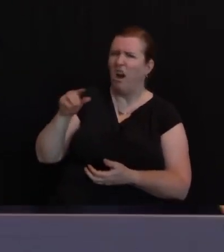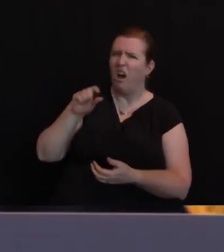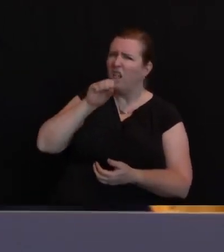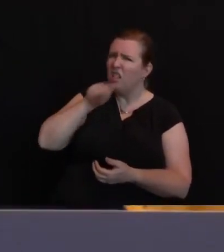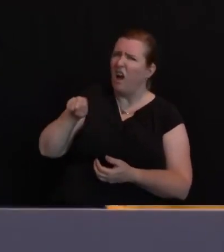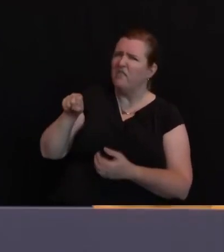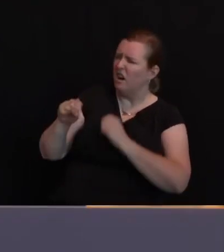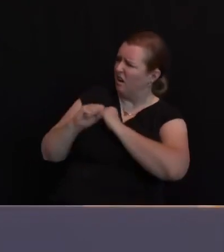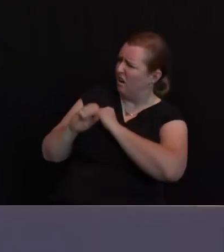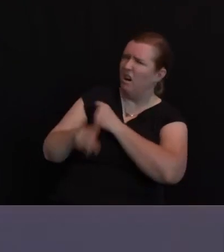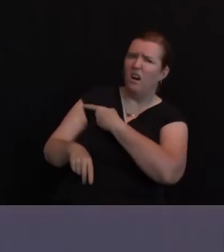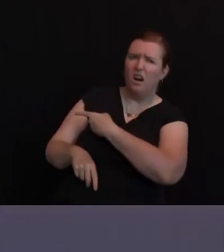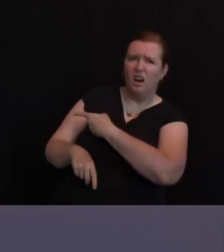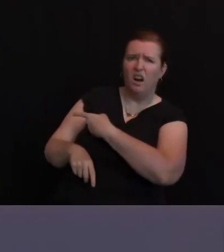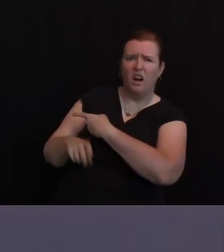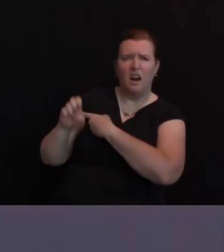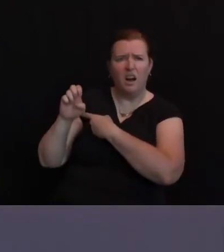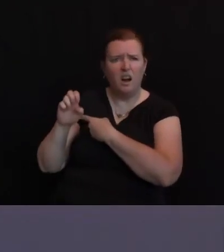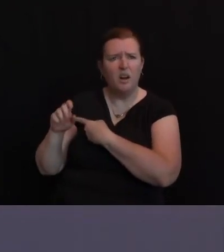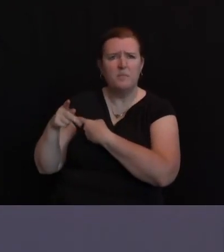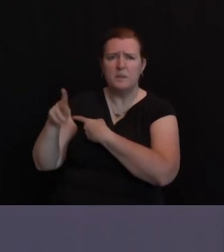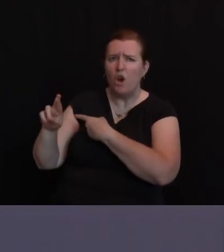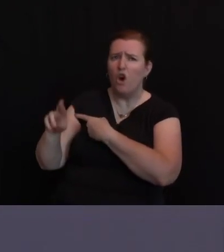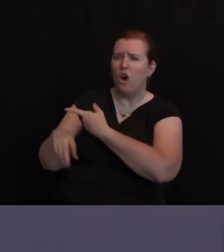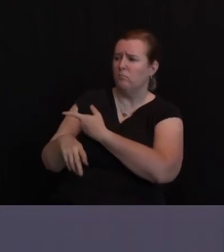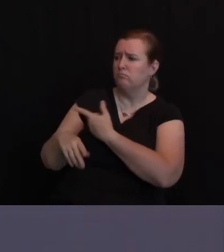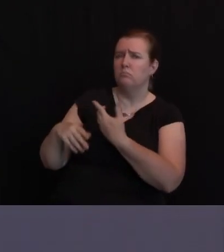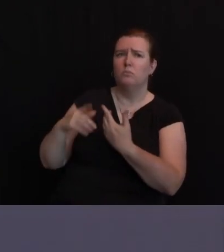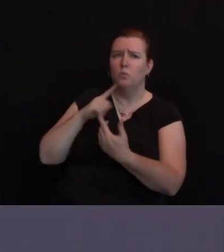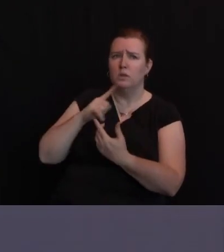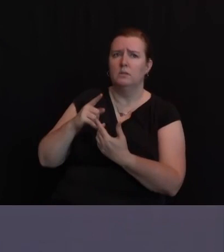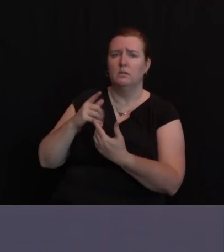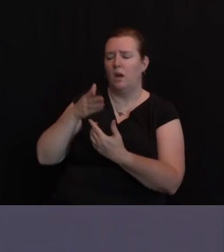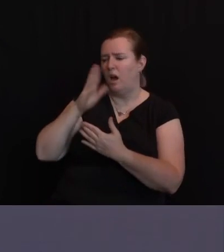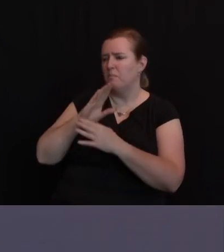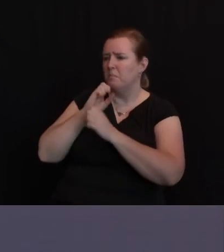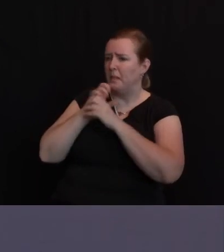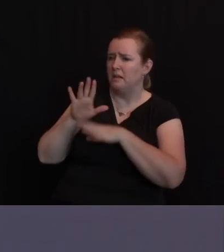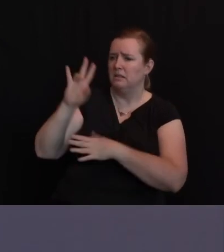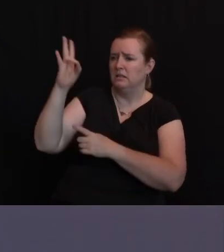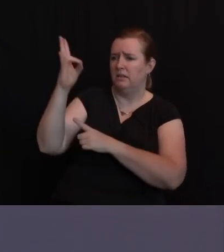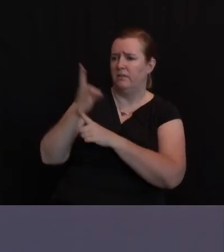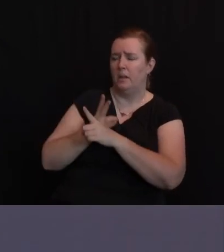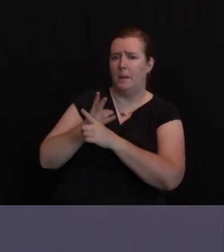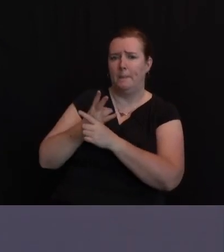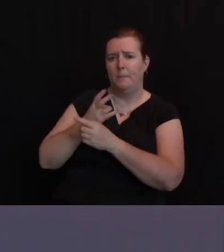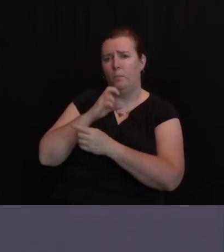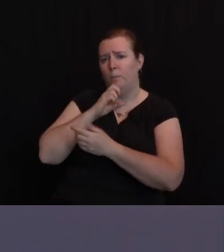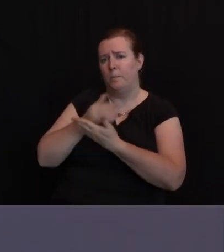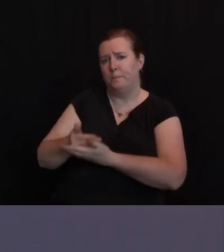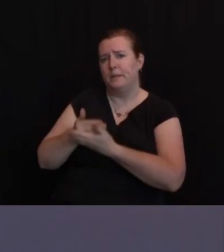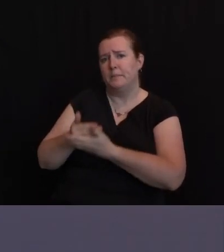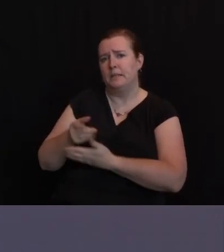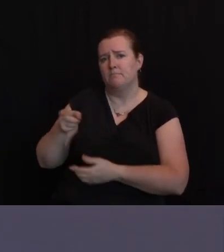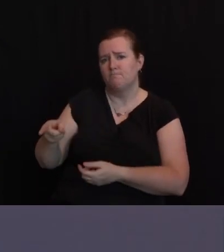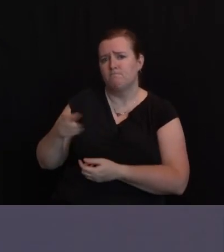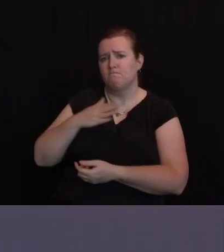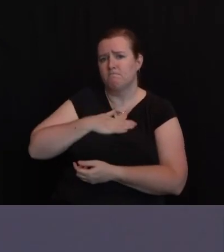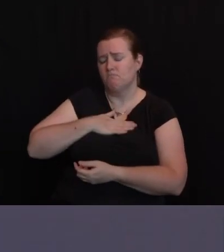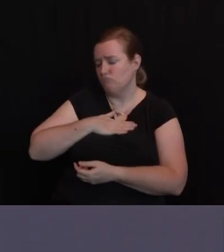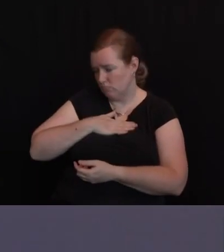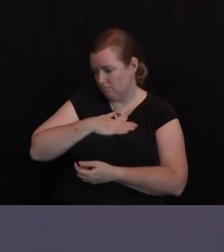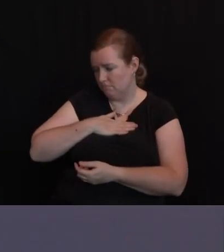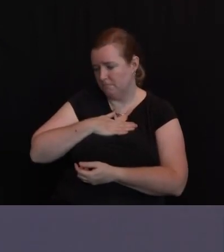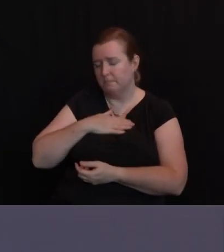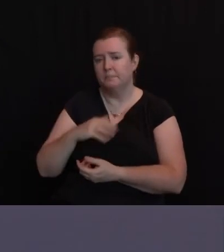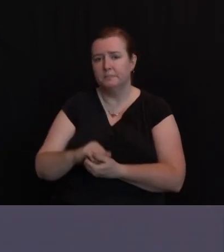for that. God bless the 7-month-old. And as we have with any other loss of life, but